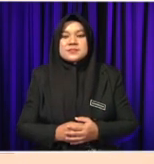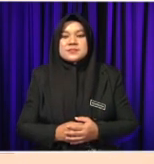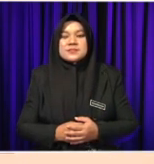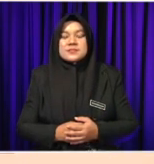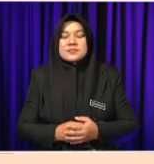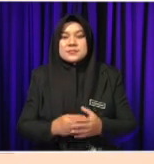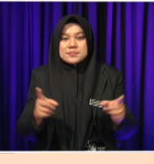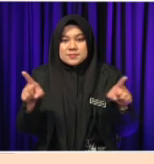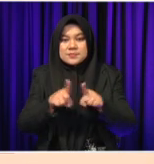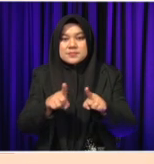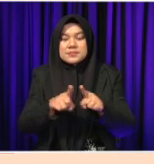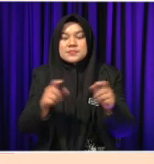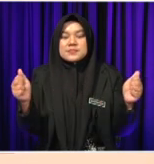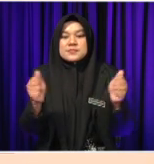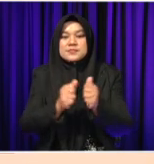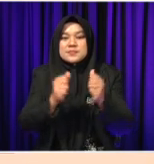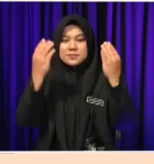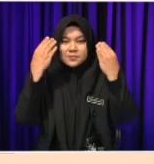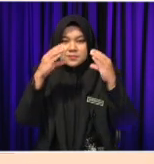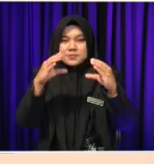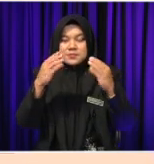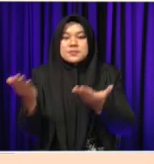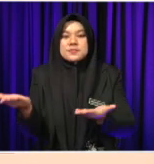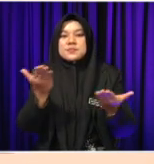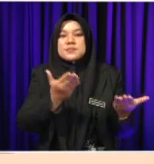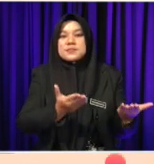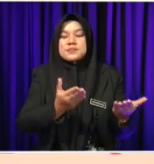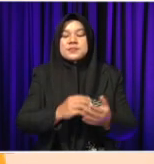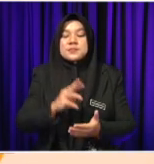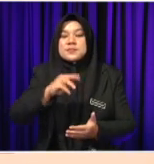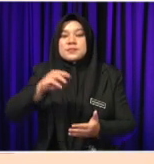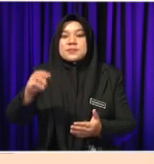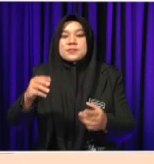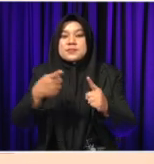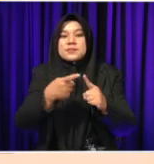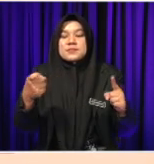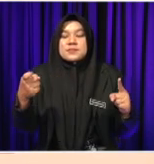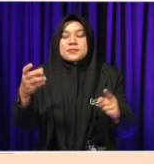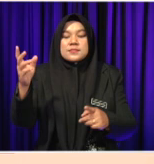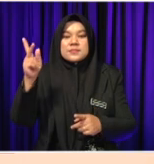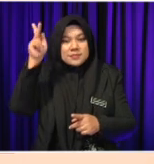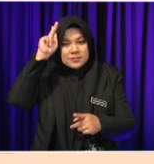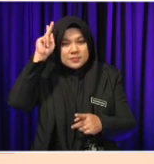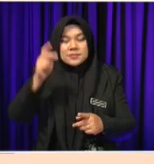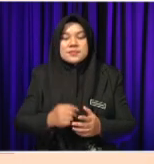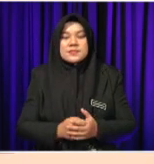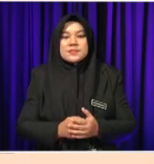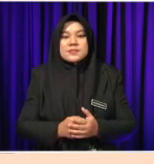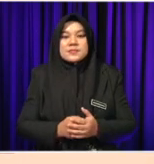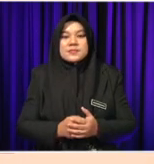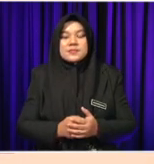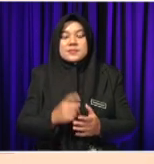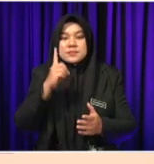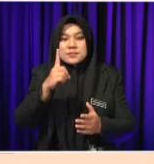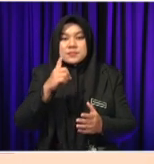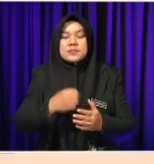Now, together with me today, I'm bringing you my beautiful pupils from SMK Chiku Dua, Gua Musang Kelantan. And we have the first